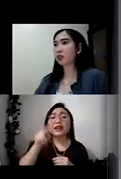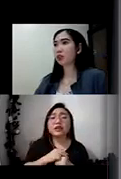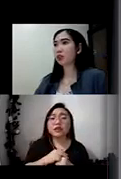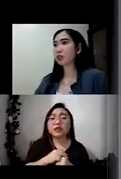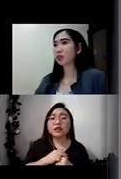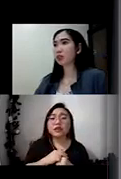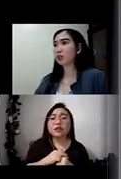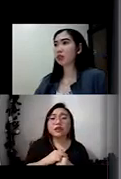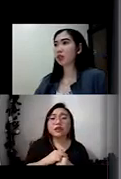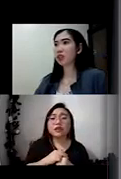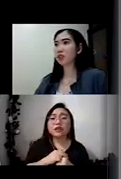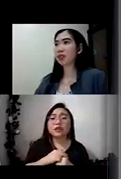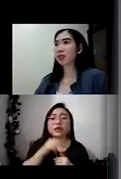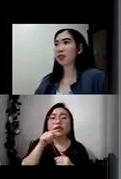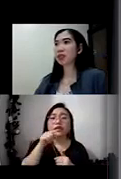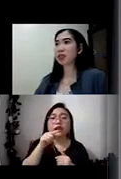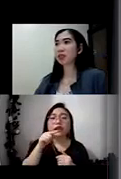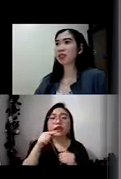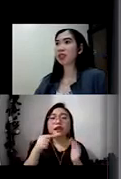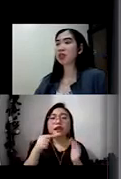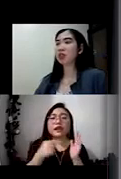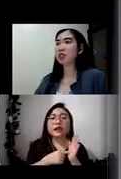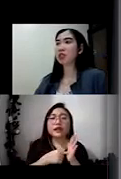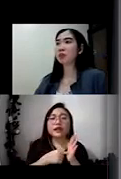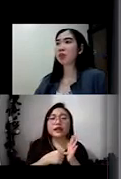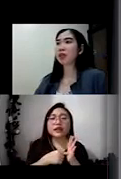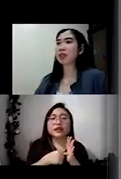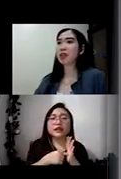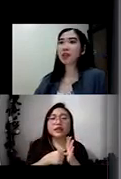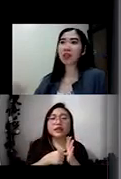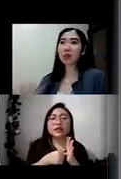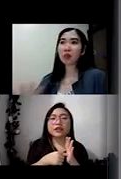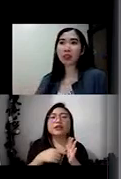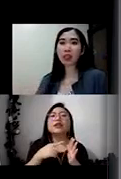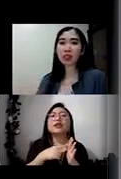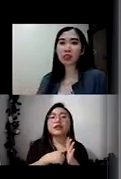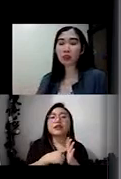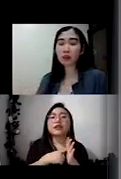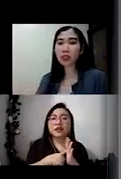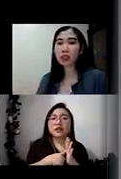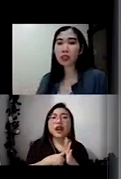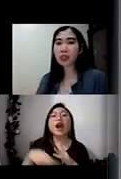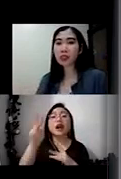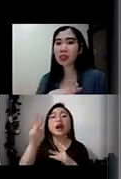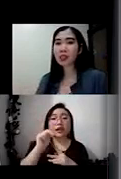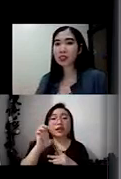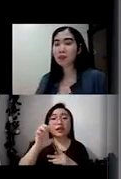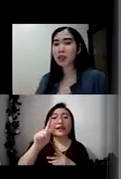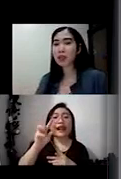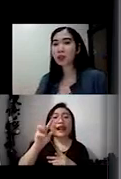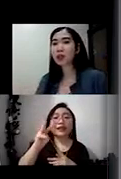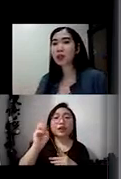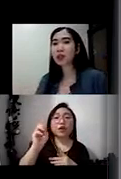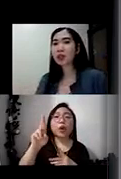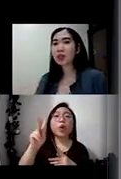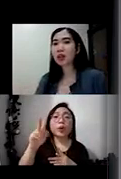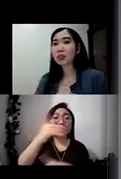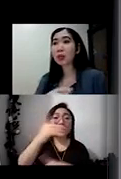no, this one pala, day or days process. Network days ito, meaning hindi kasama